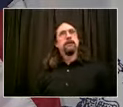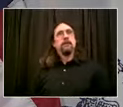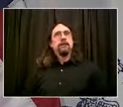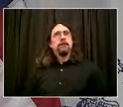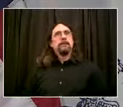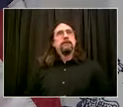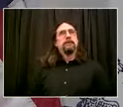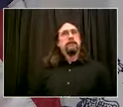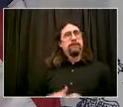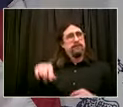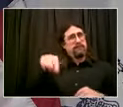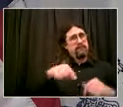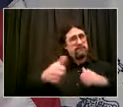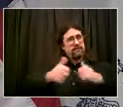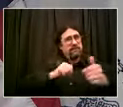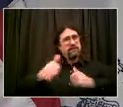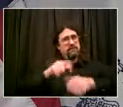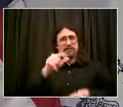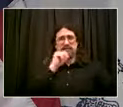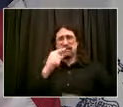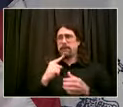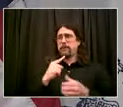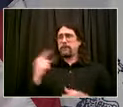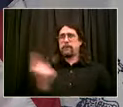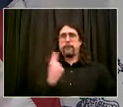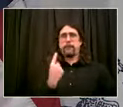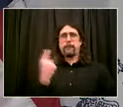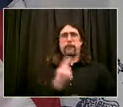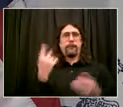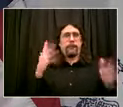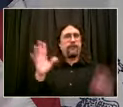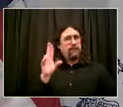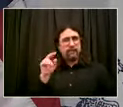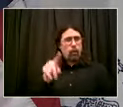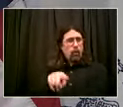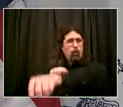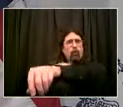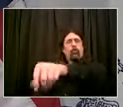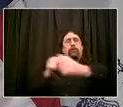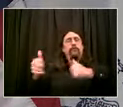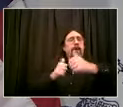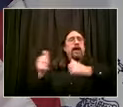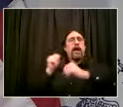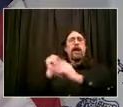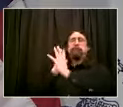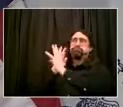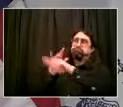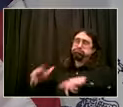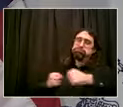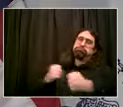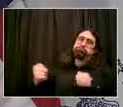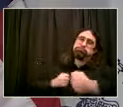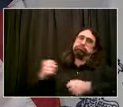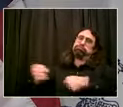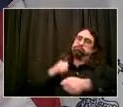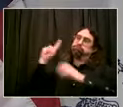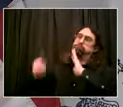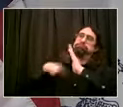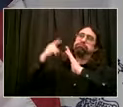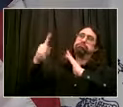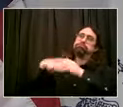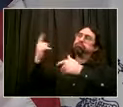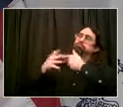But like a great marathoner, New Yorkers have kept going. and been smart and been persistent and been